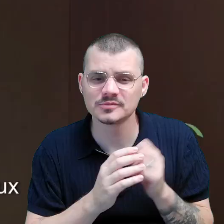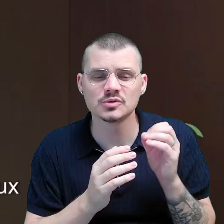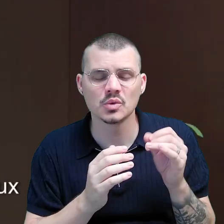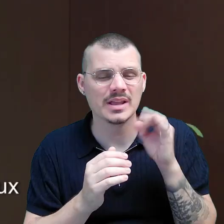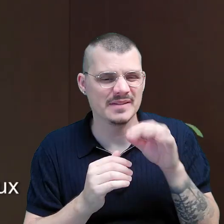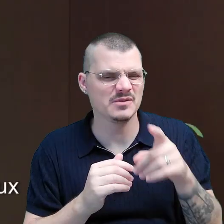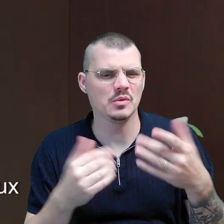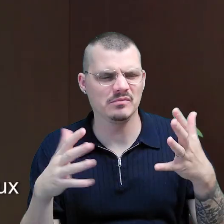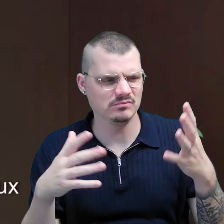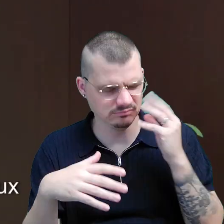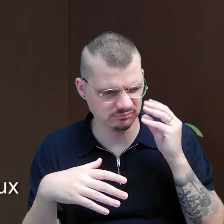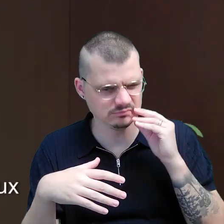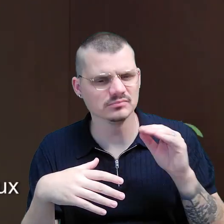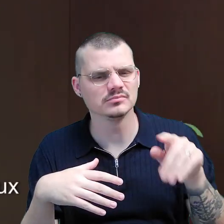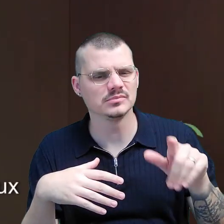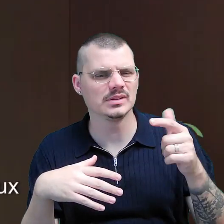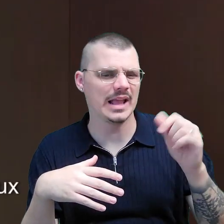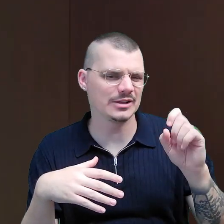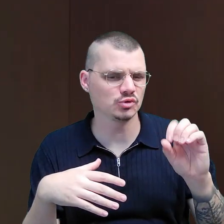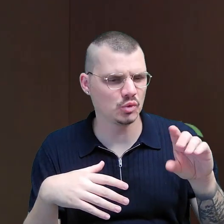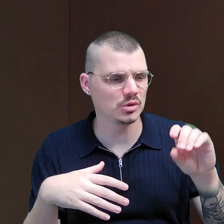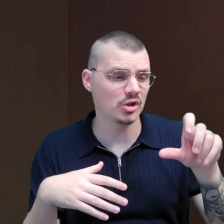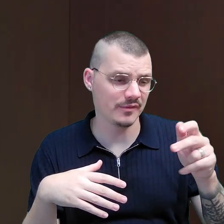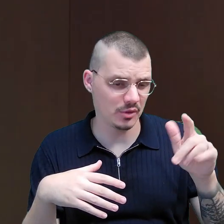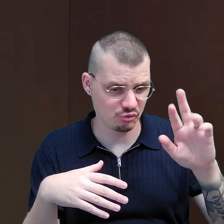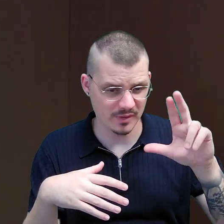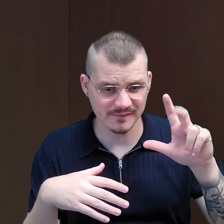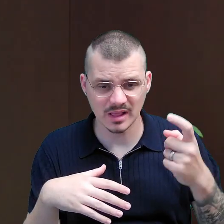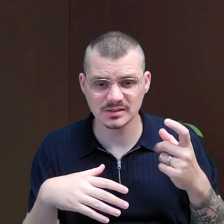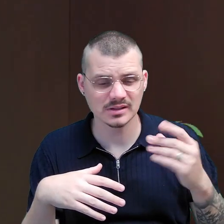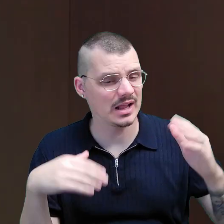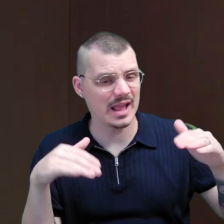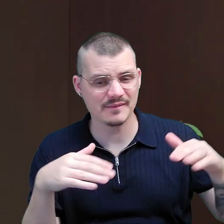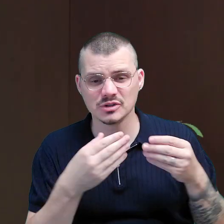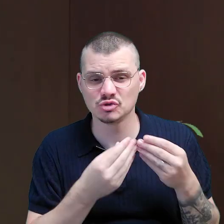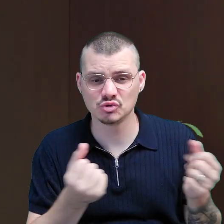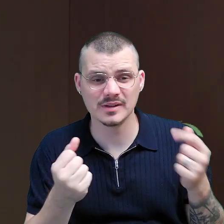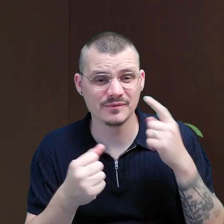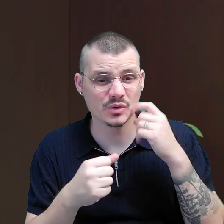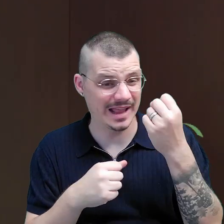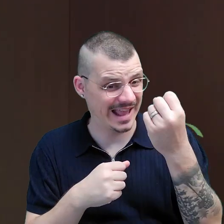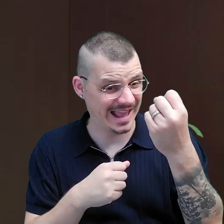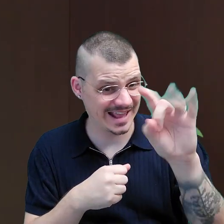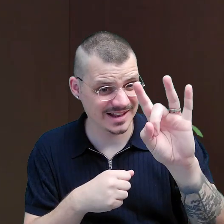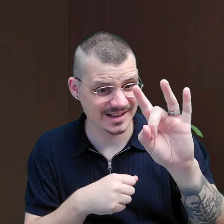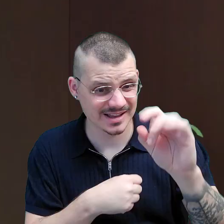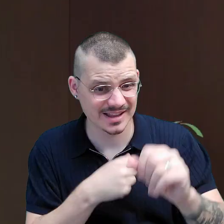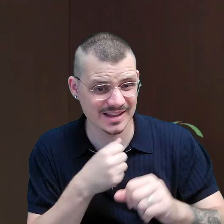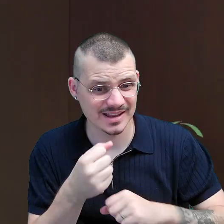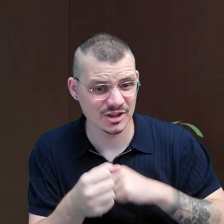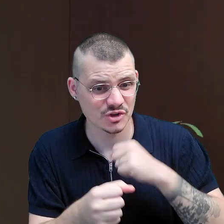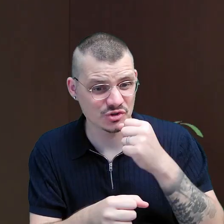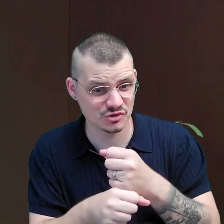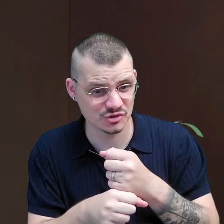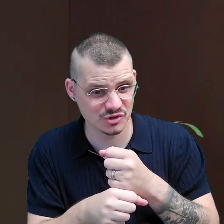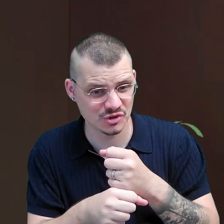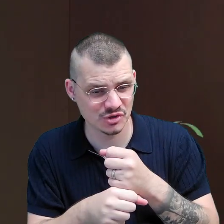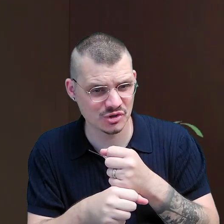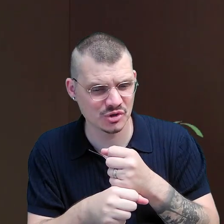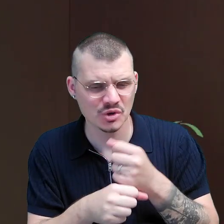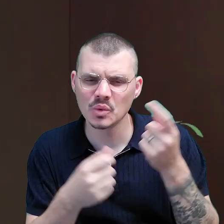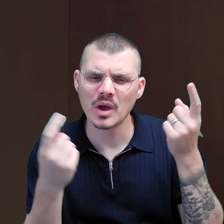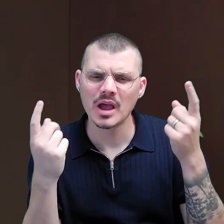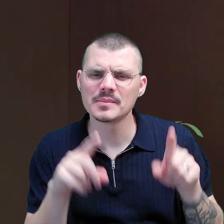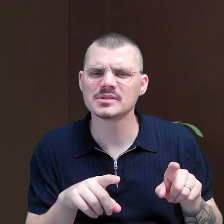So if you've had gastroesophageal reflux and it's not been treated for 18 years, what do you